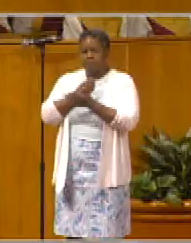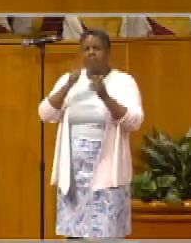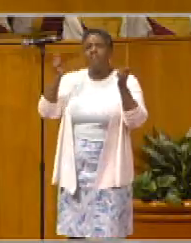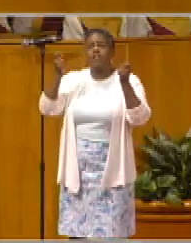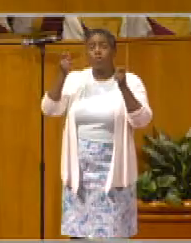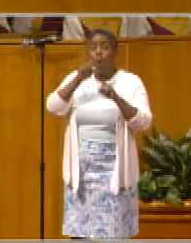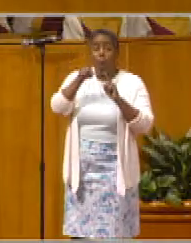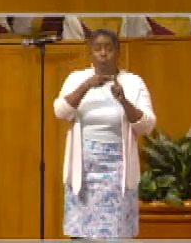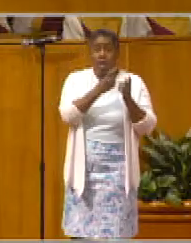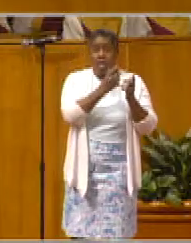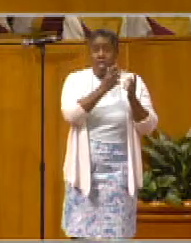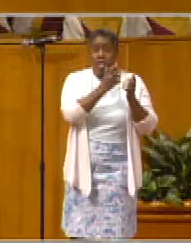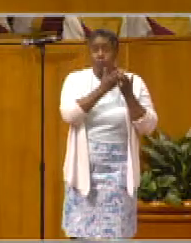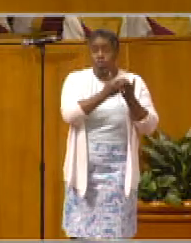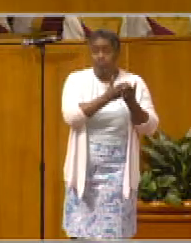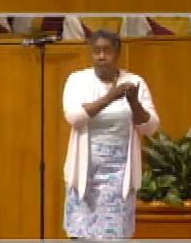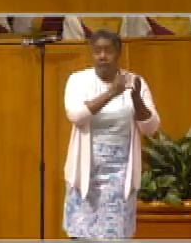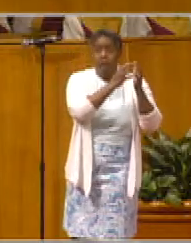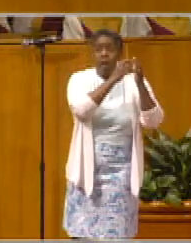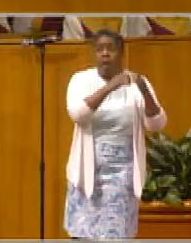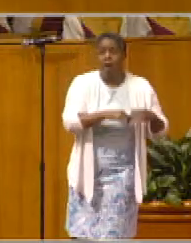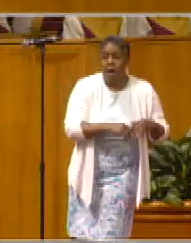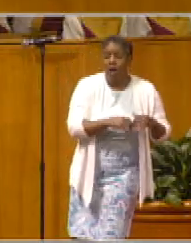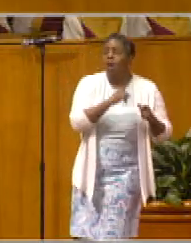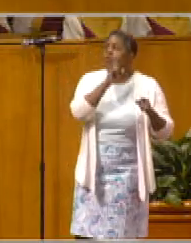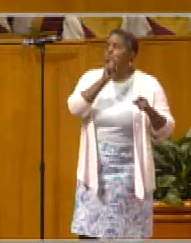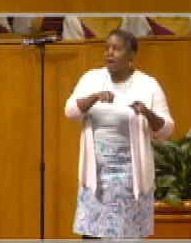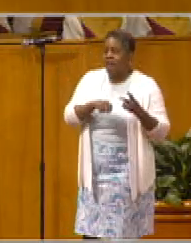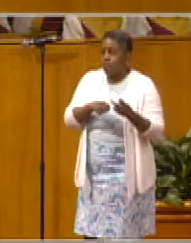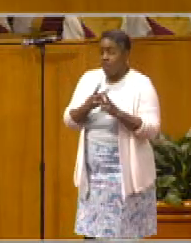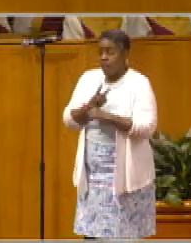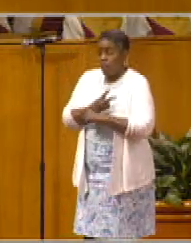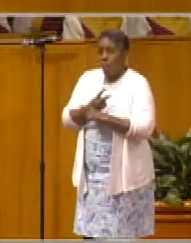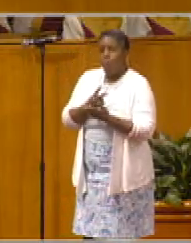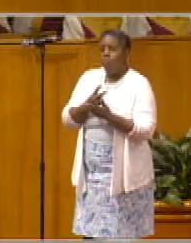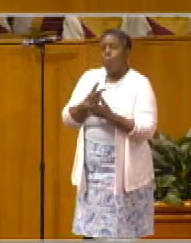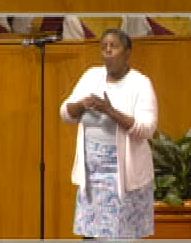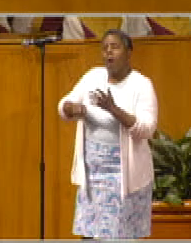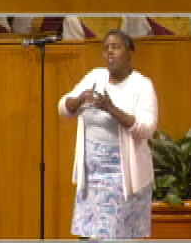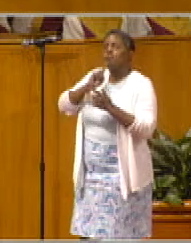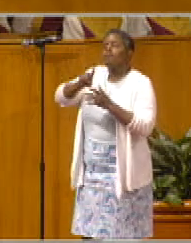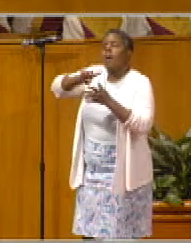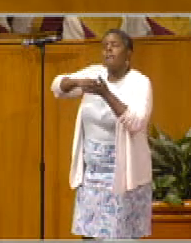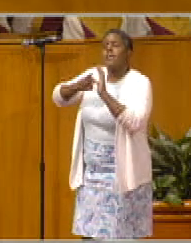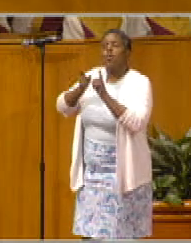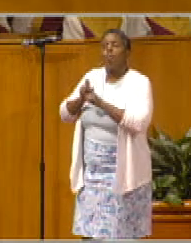Because when the ship's falling apart, you've got to redefine what winning looks like.